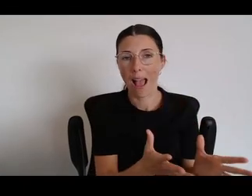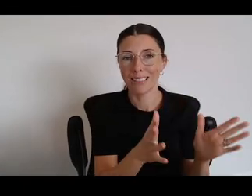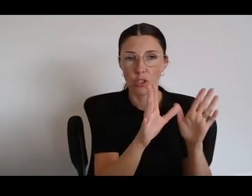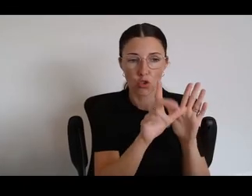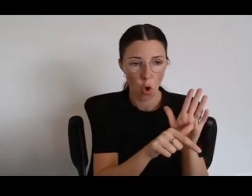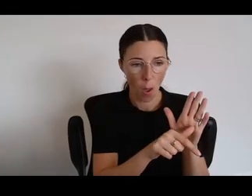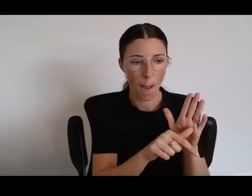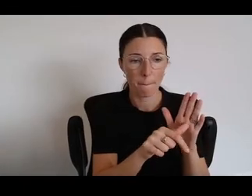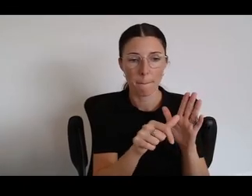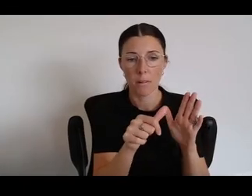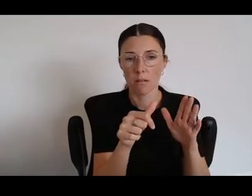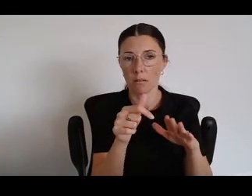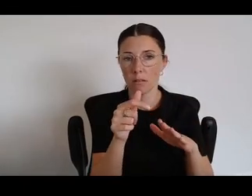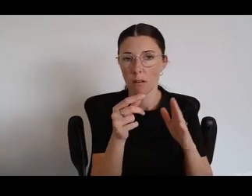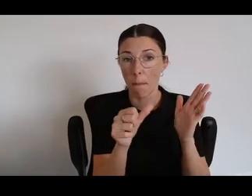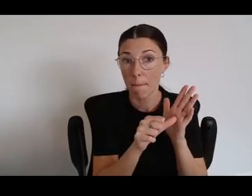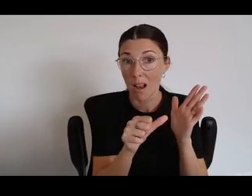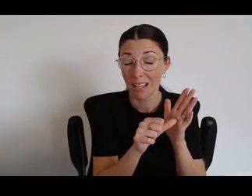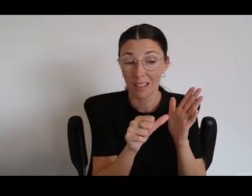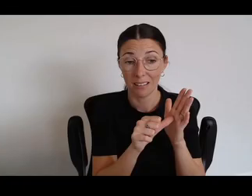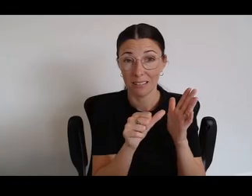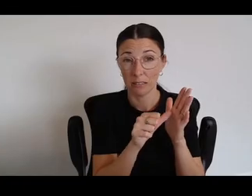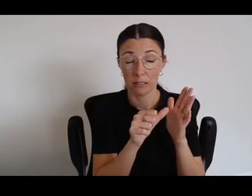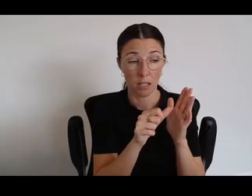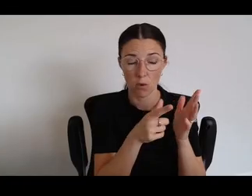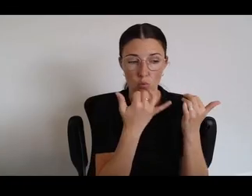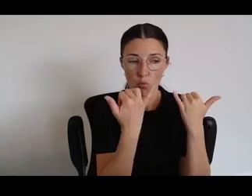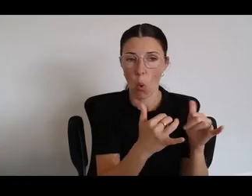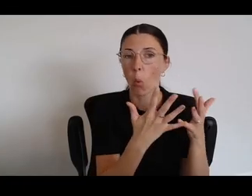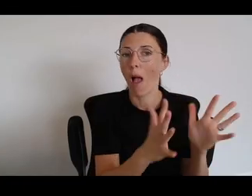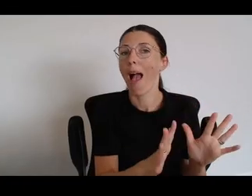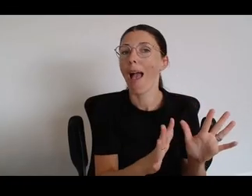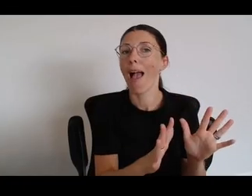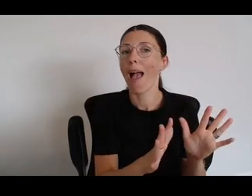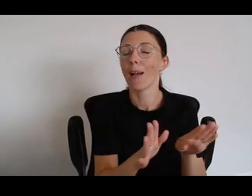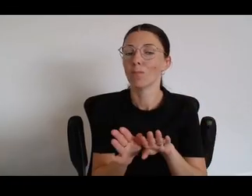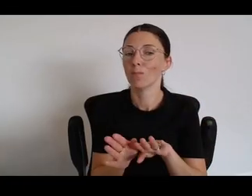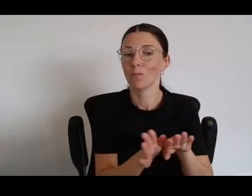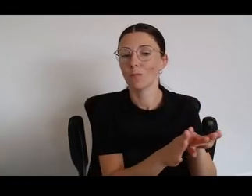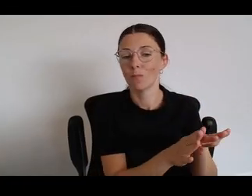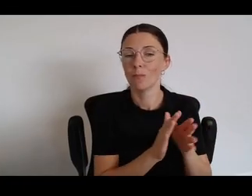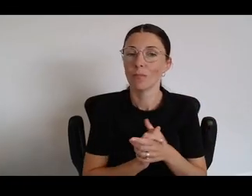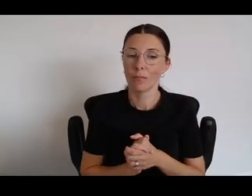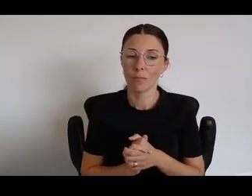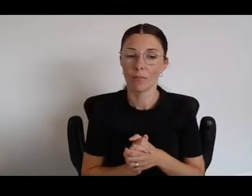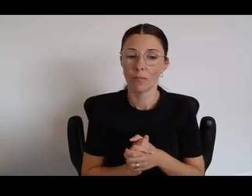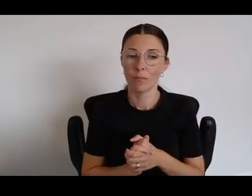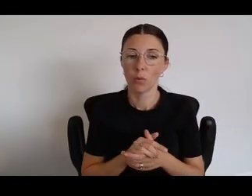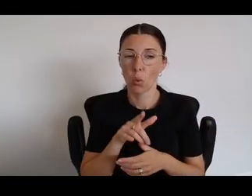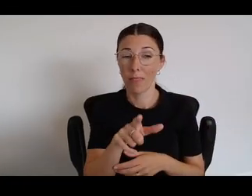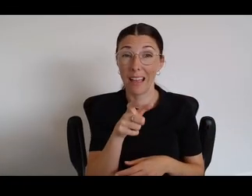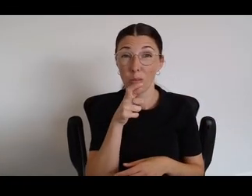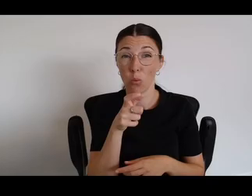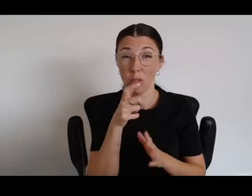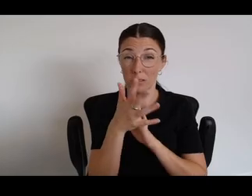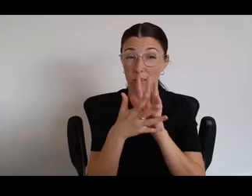that, and it just simply is a wrong way to go. So we need to, as the definition of paradigm means that we need to